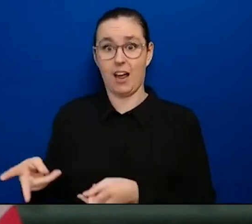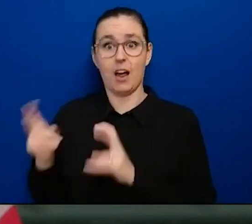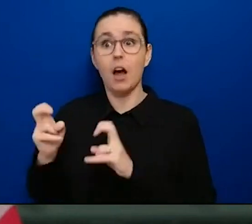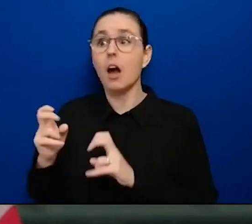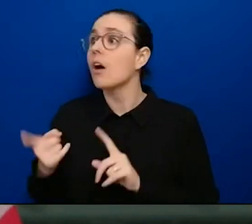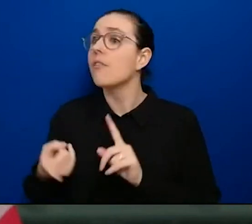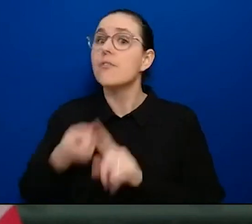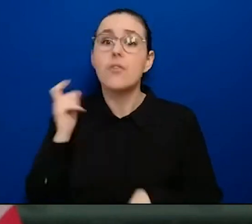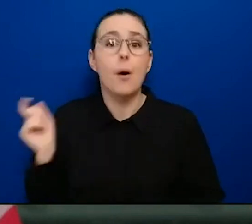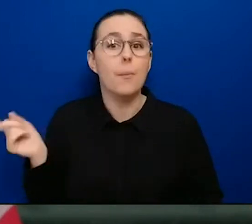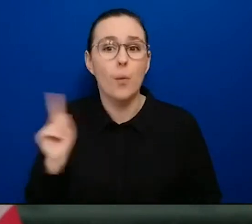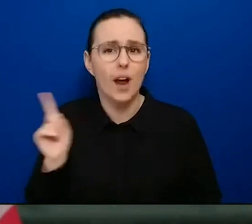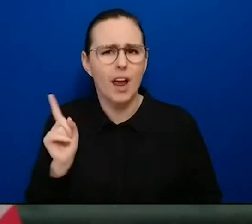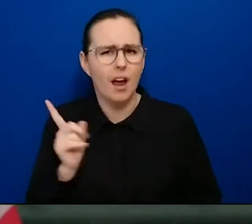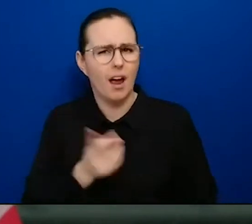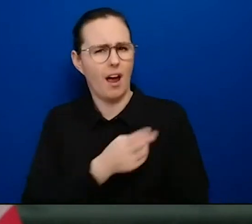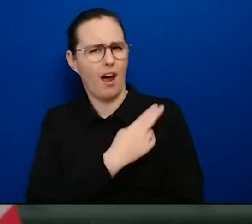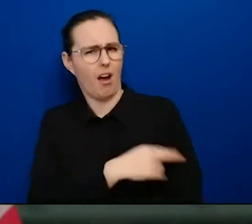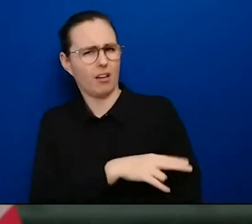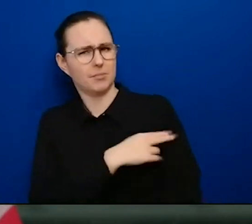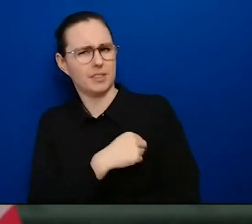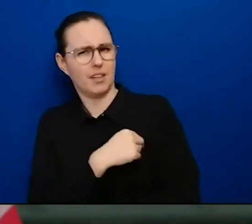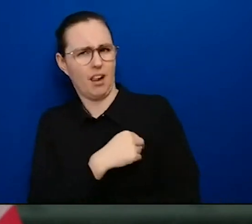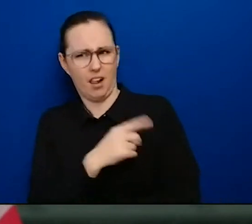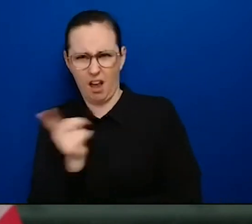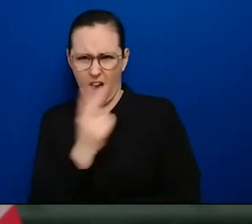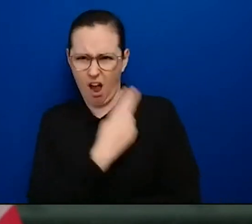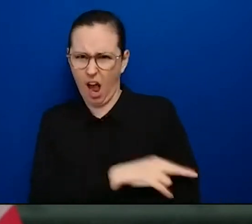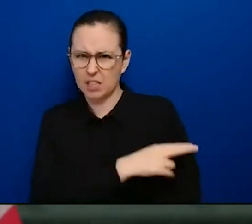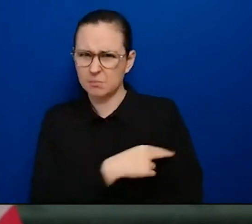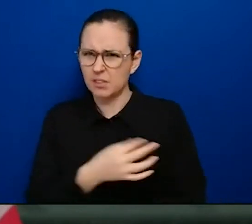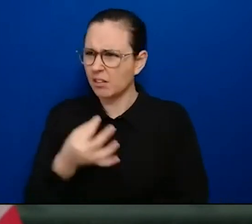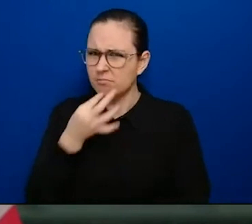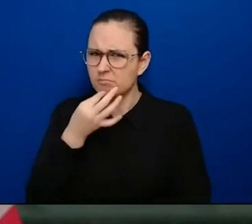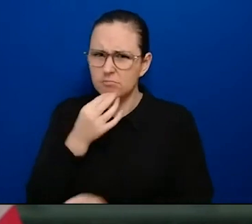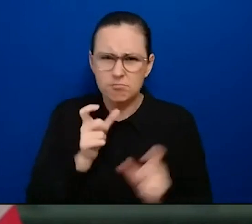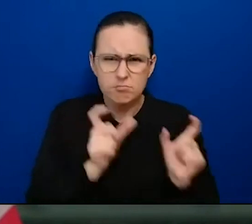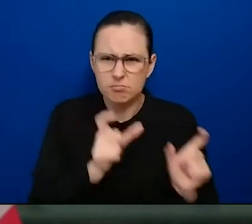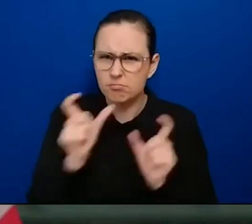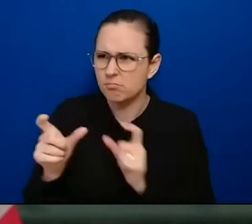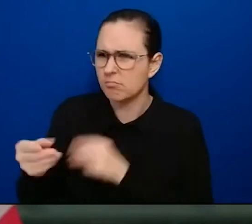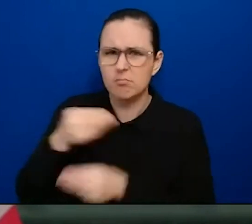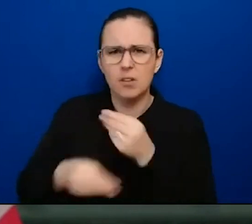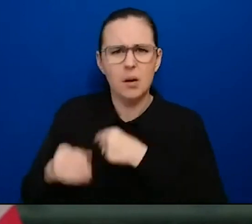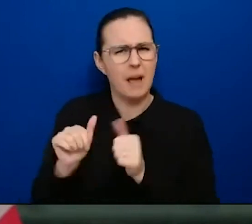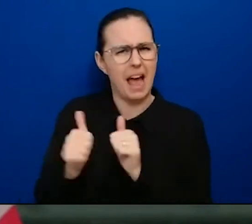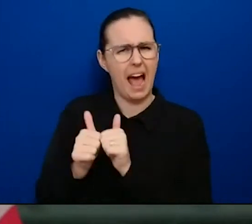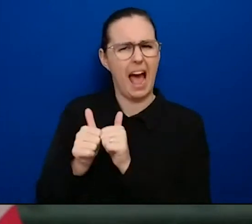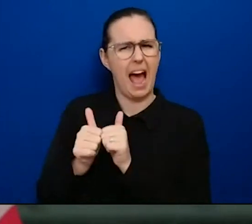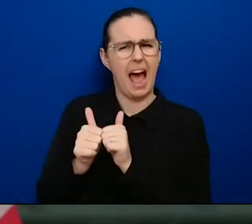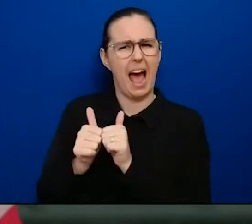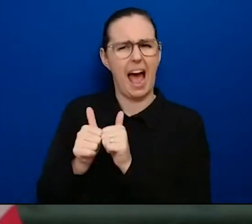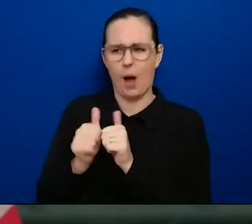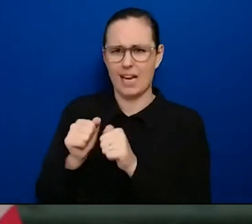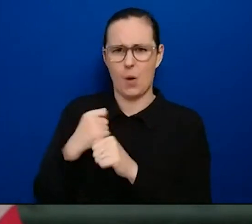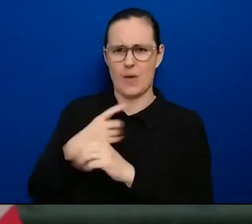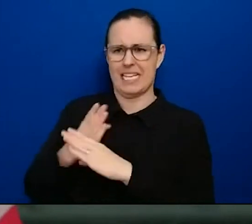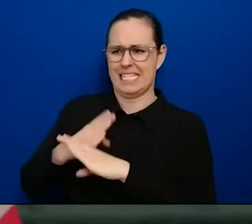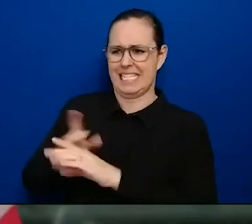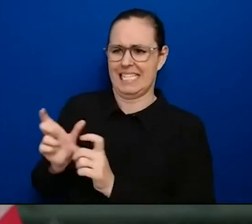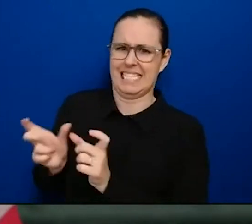them. Why are there so many, and what more will you do to prevent them, especially in this phase of the pandemic with